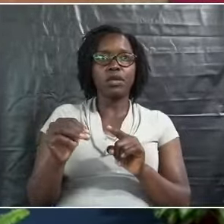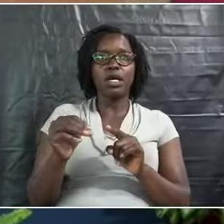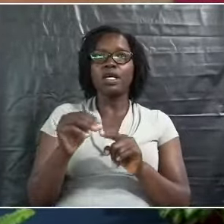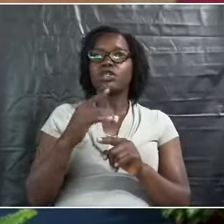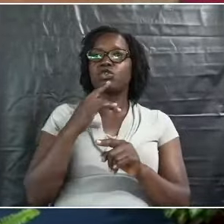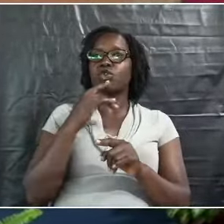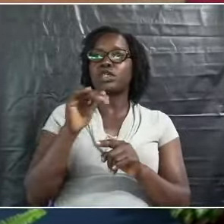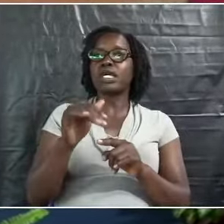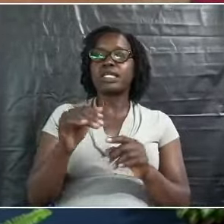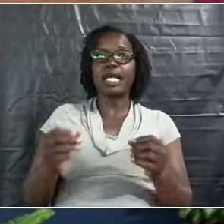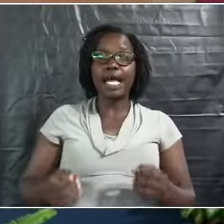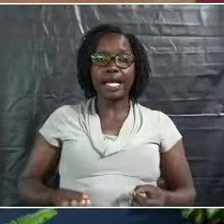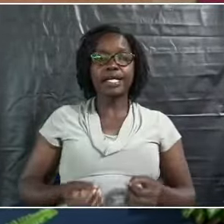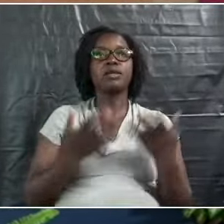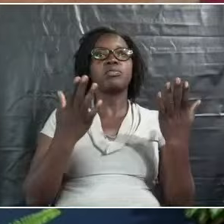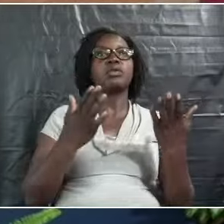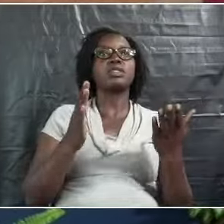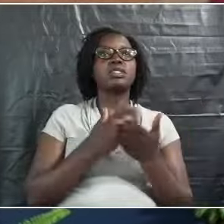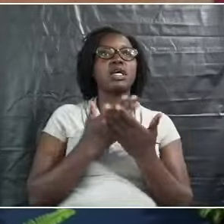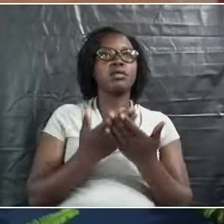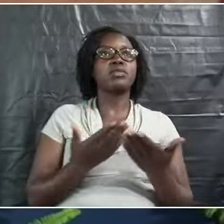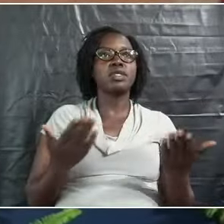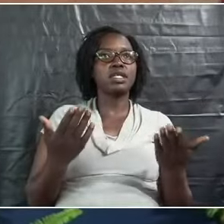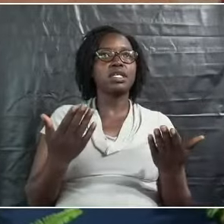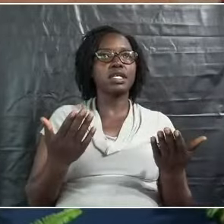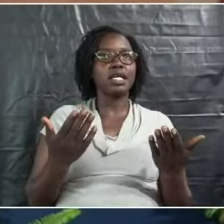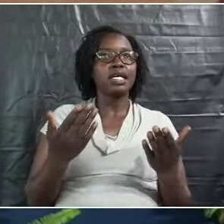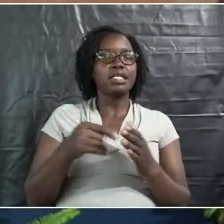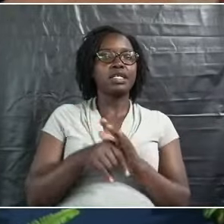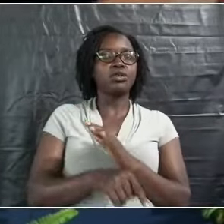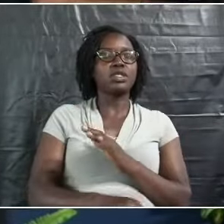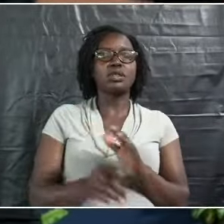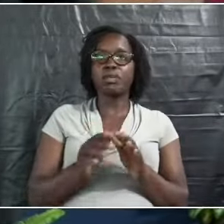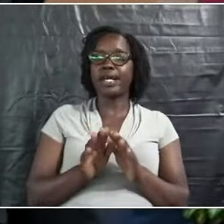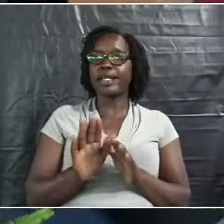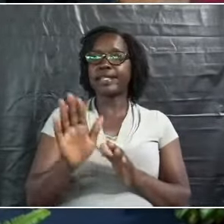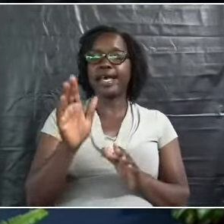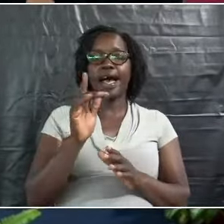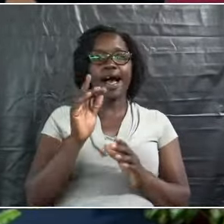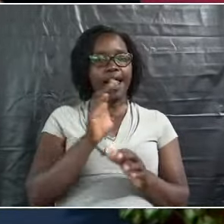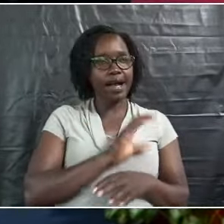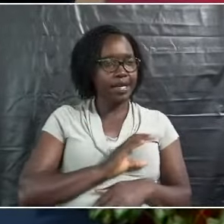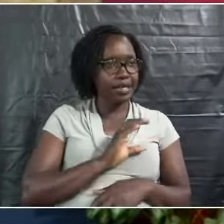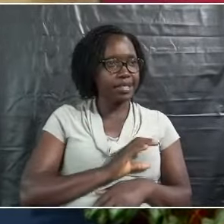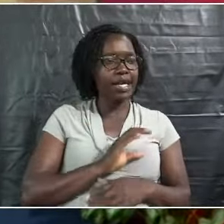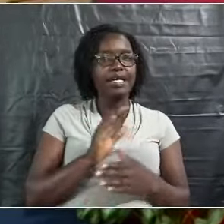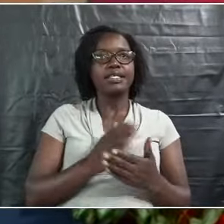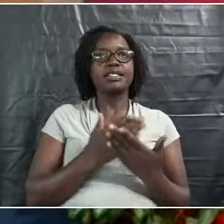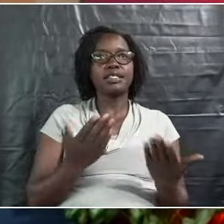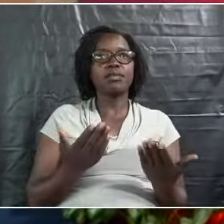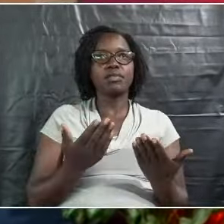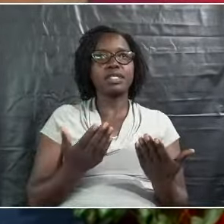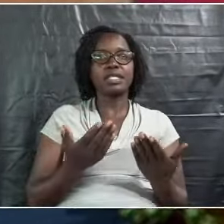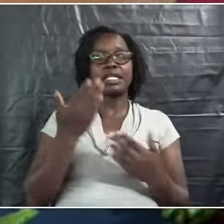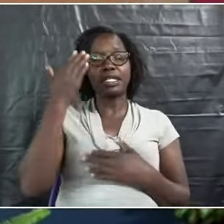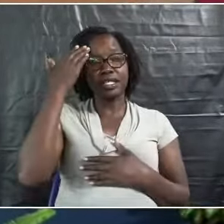to expose something that was deep in their character, something perhaps they didn't